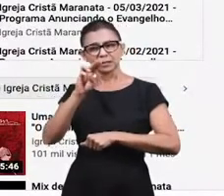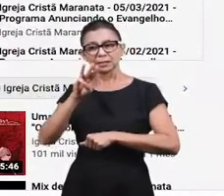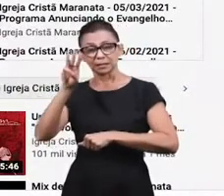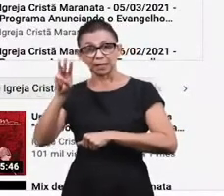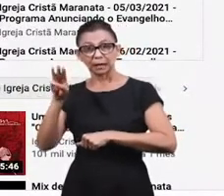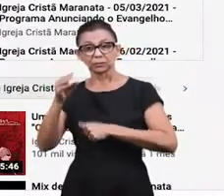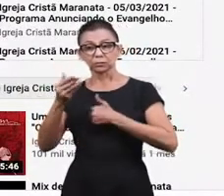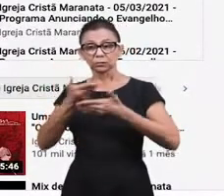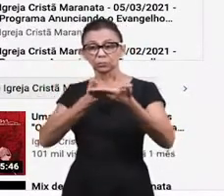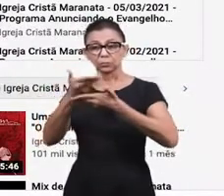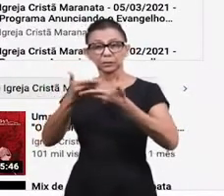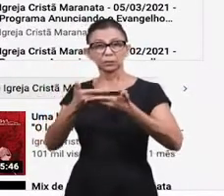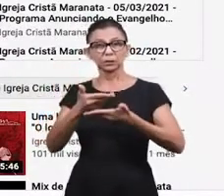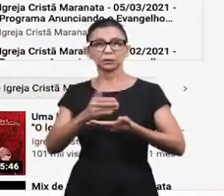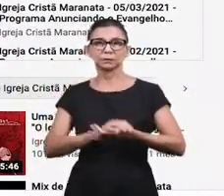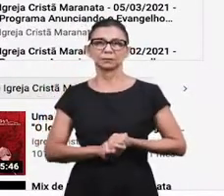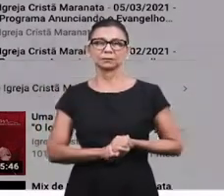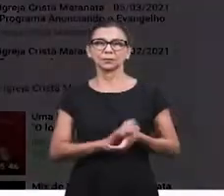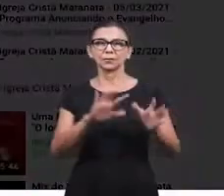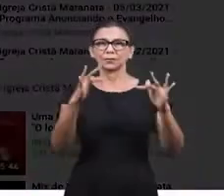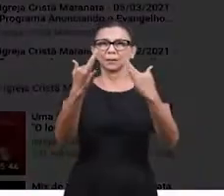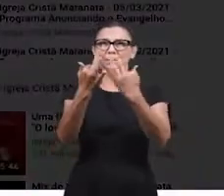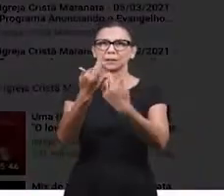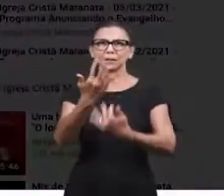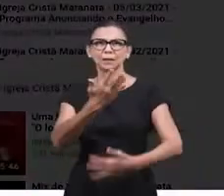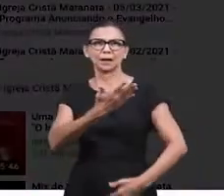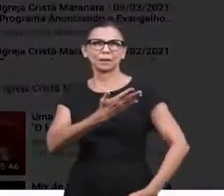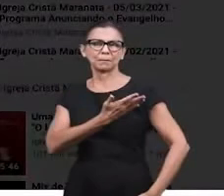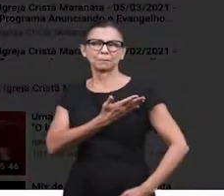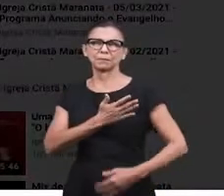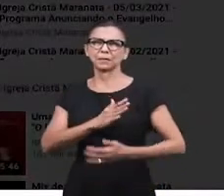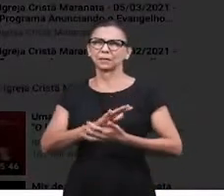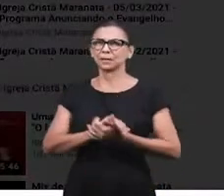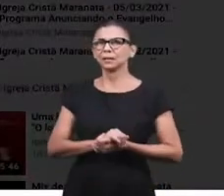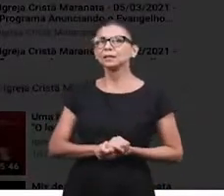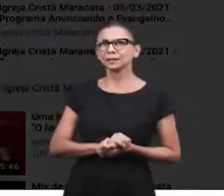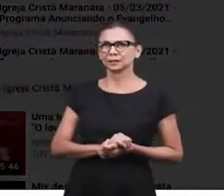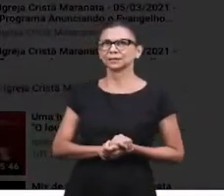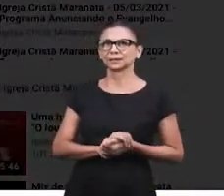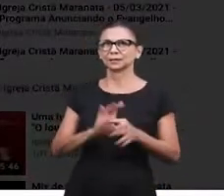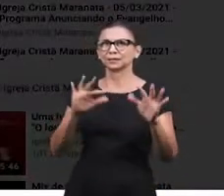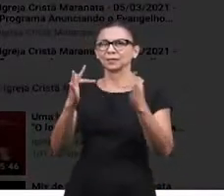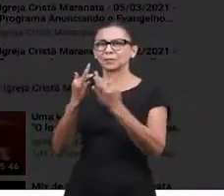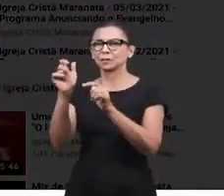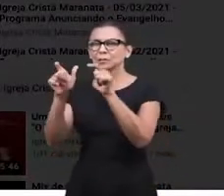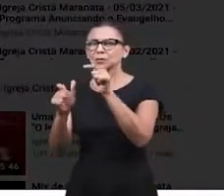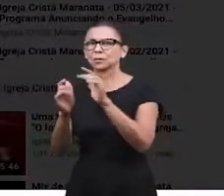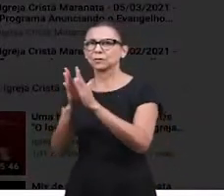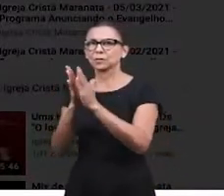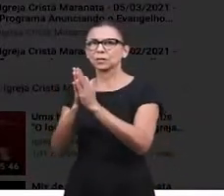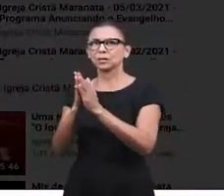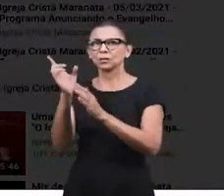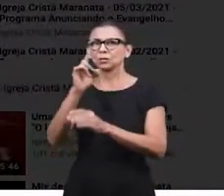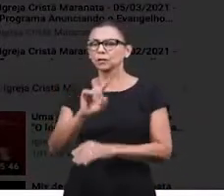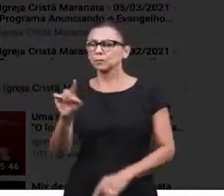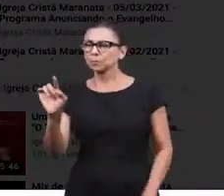know, relatives, friends. And just click on the icon and share below the